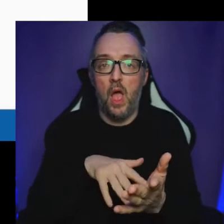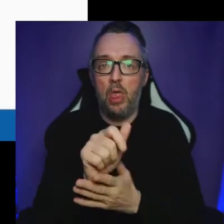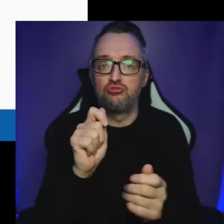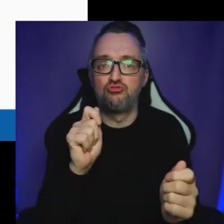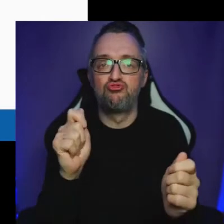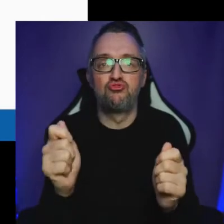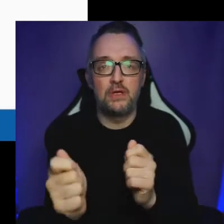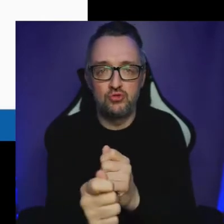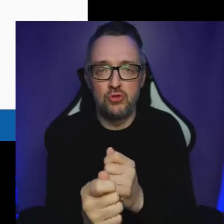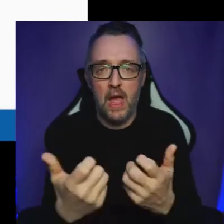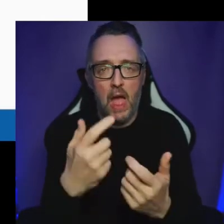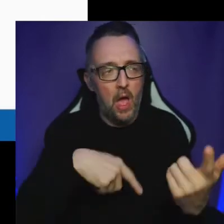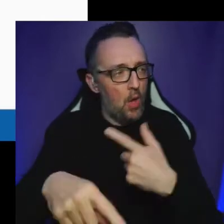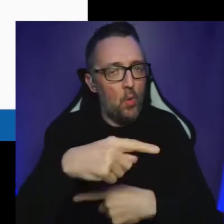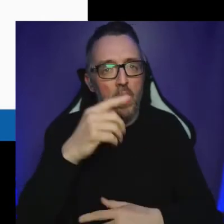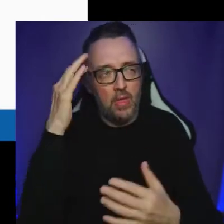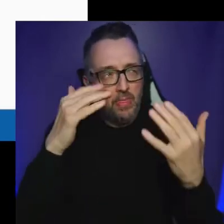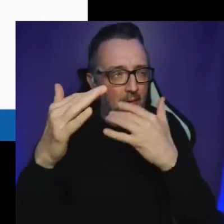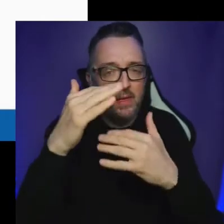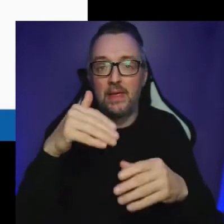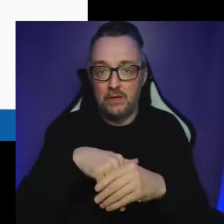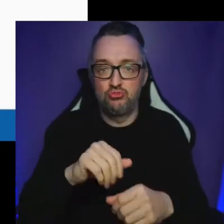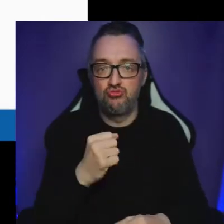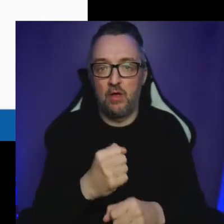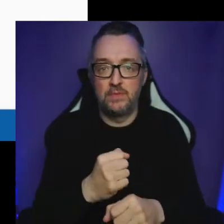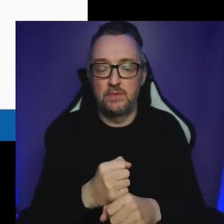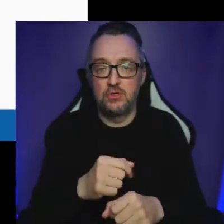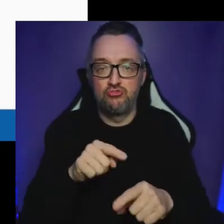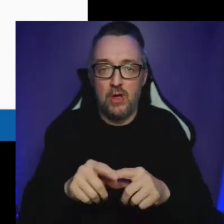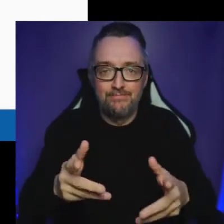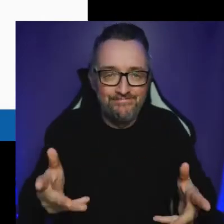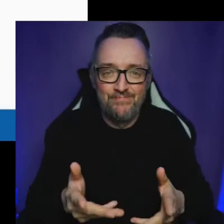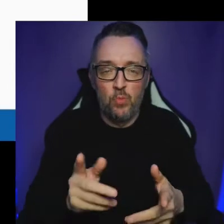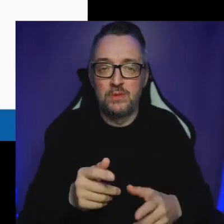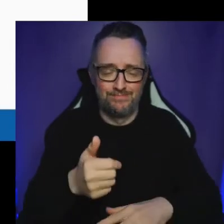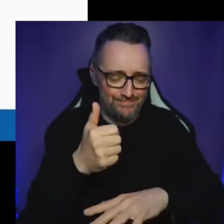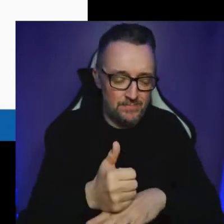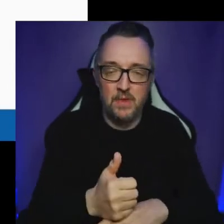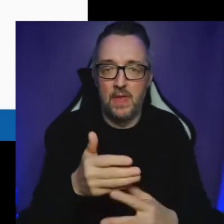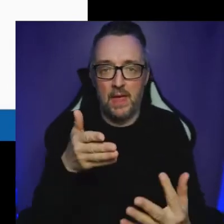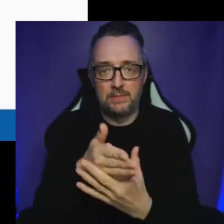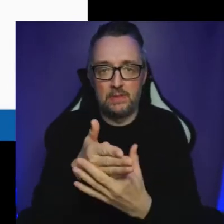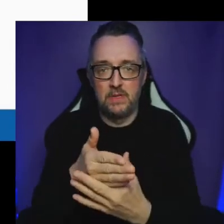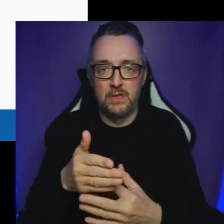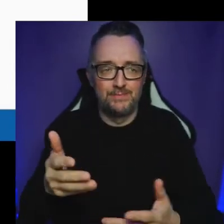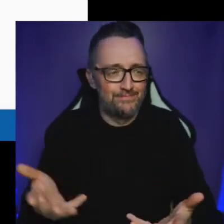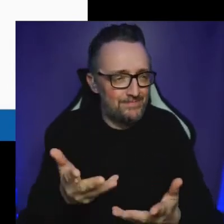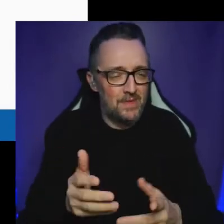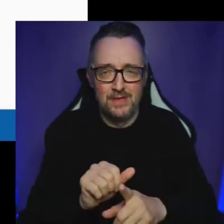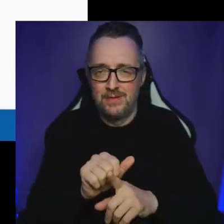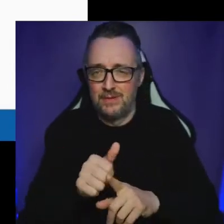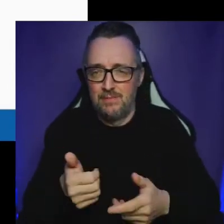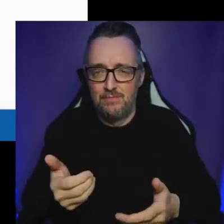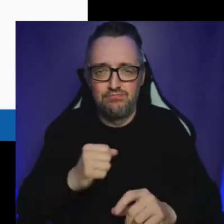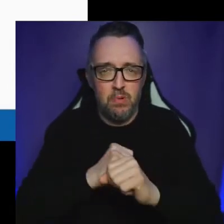way we think about things within the Scottish Government to try and embed accessibility and inclusion in